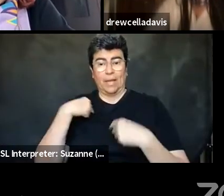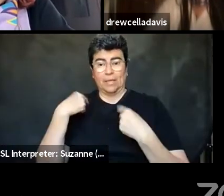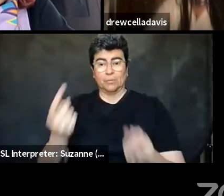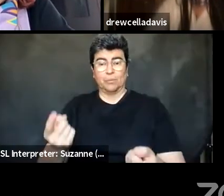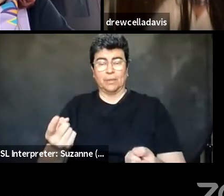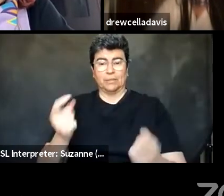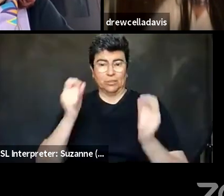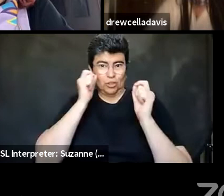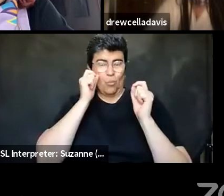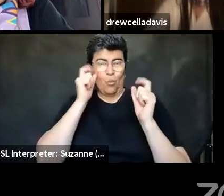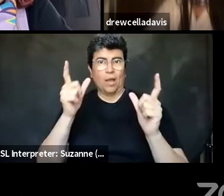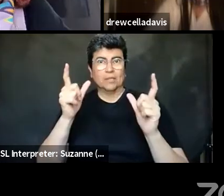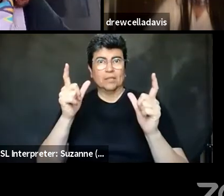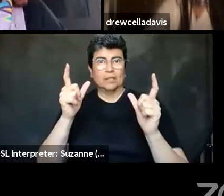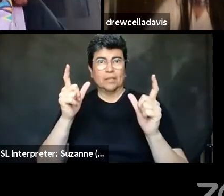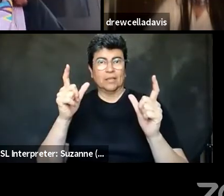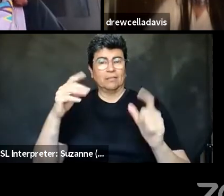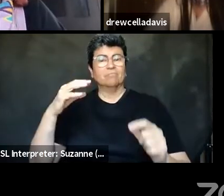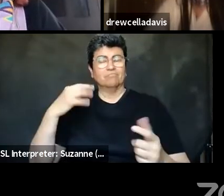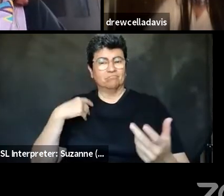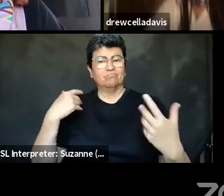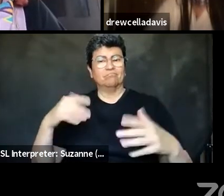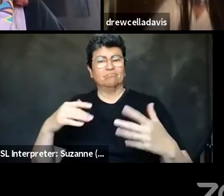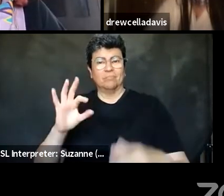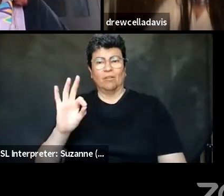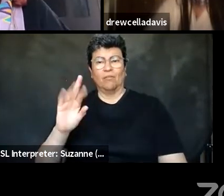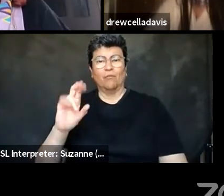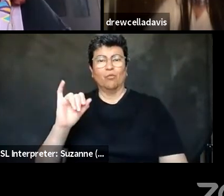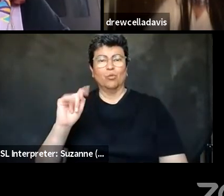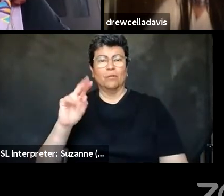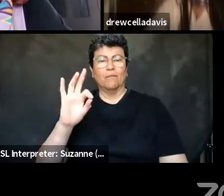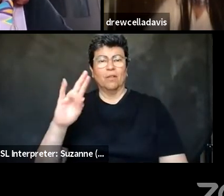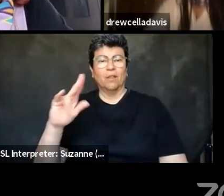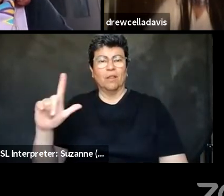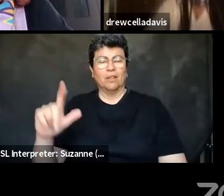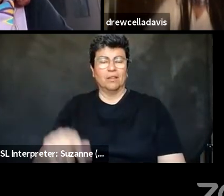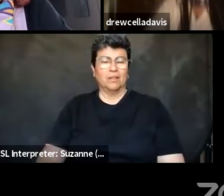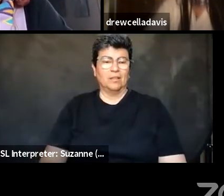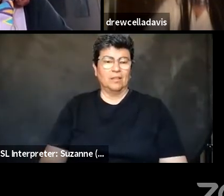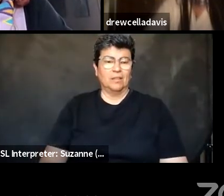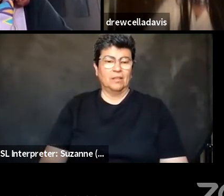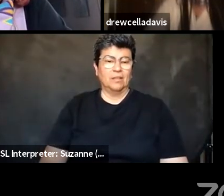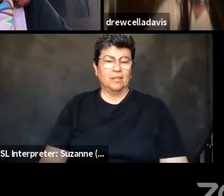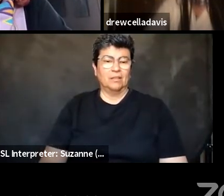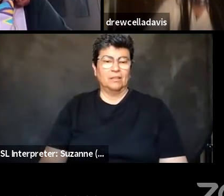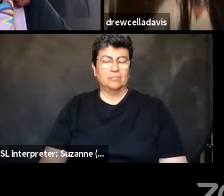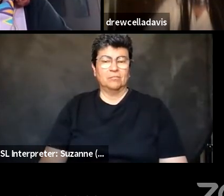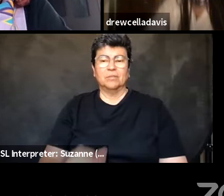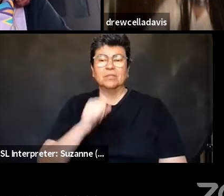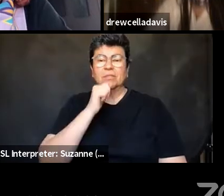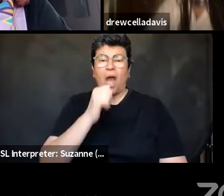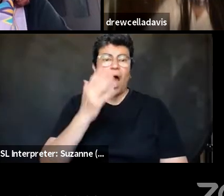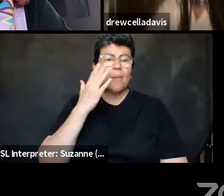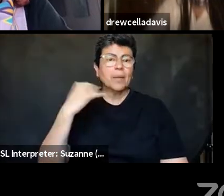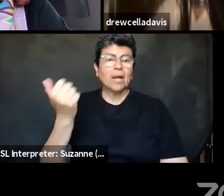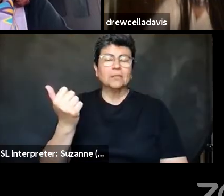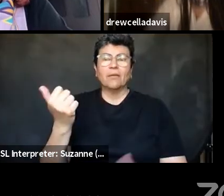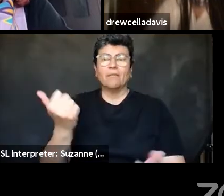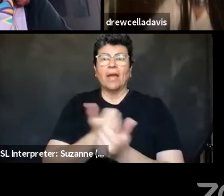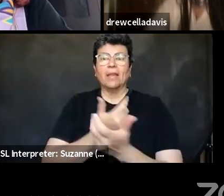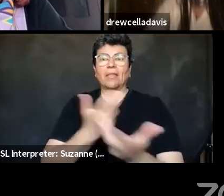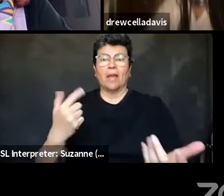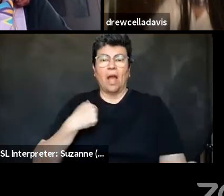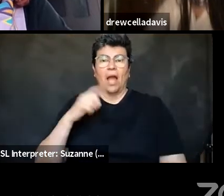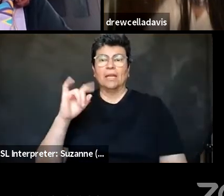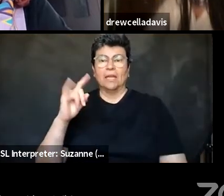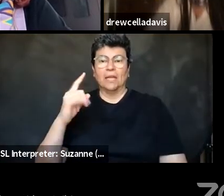surprisingly fruitful. and not because of anything I did